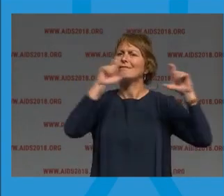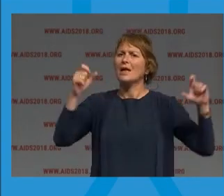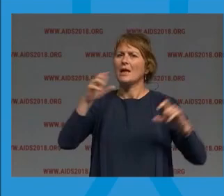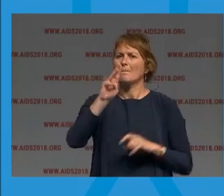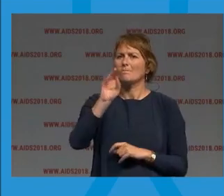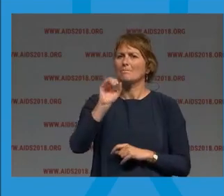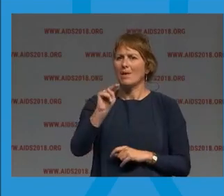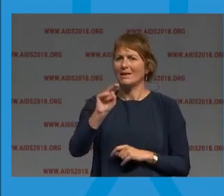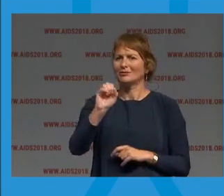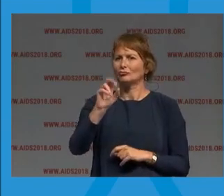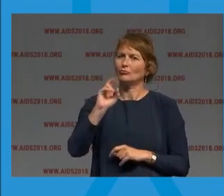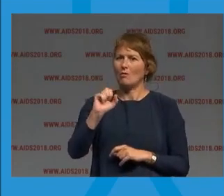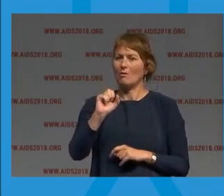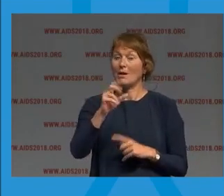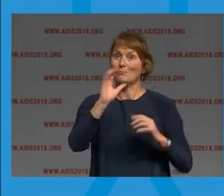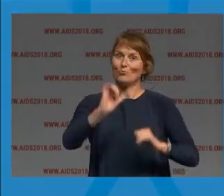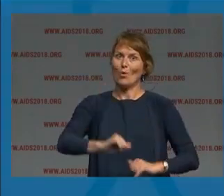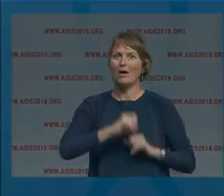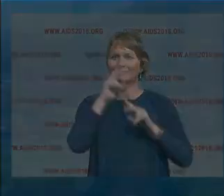more about it.